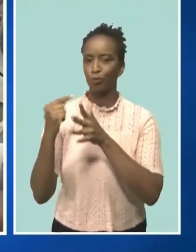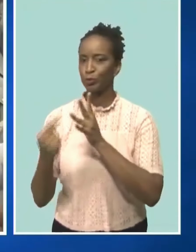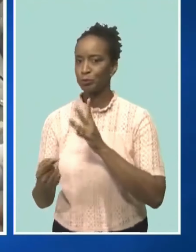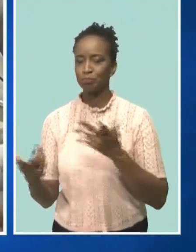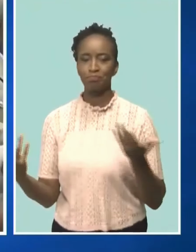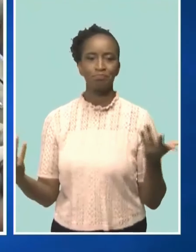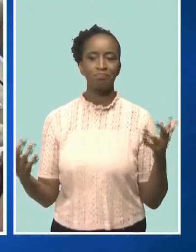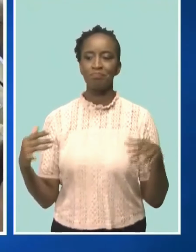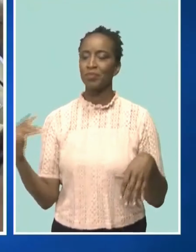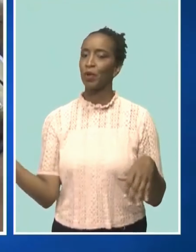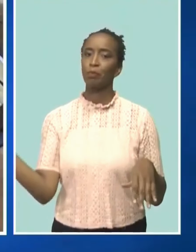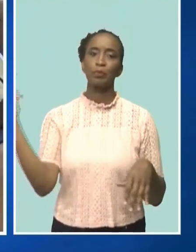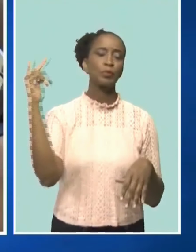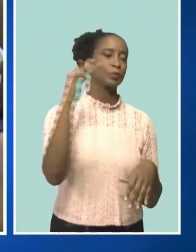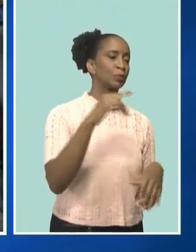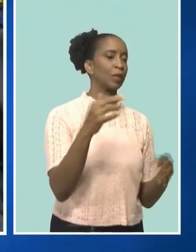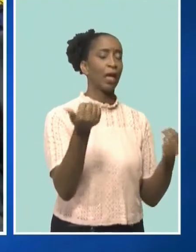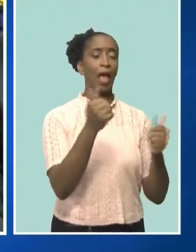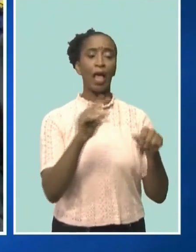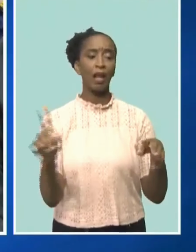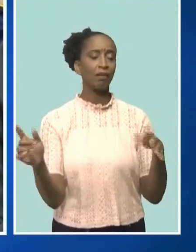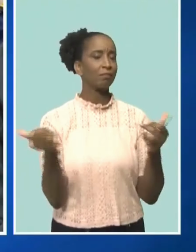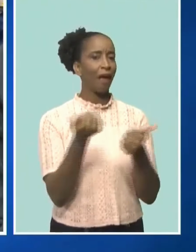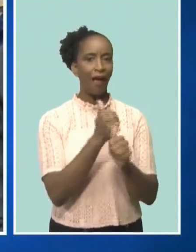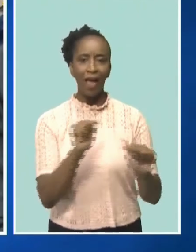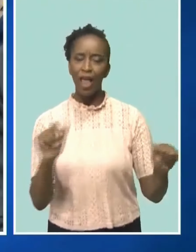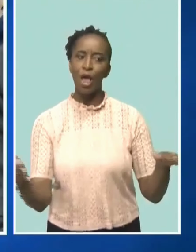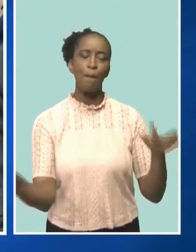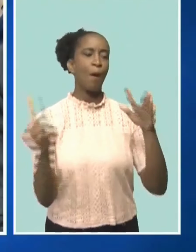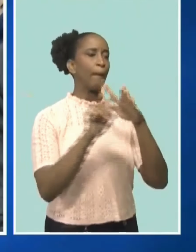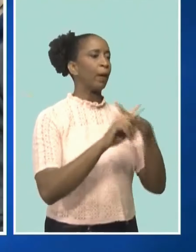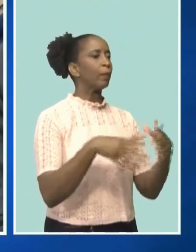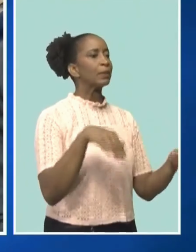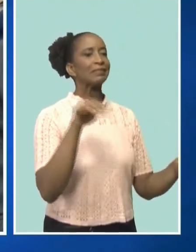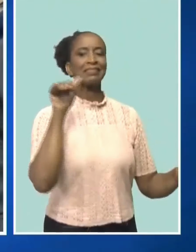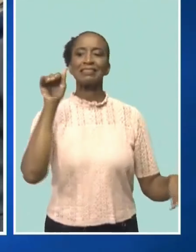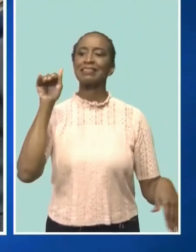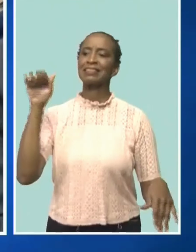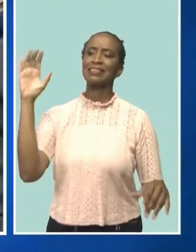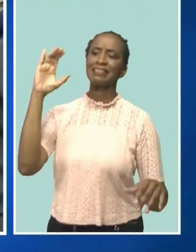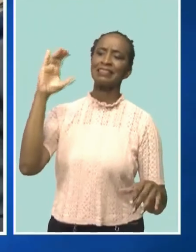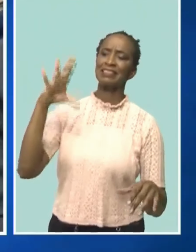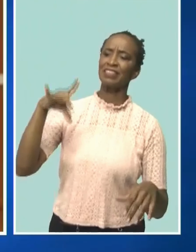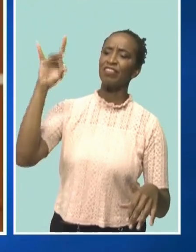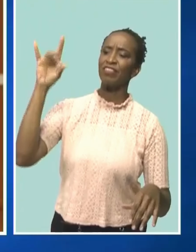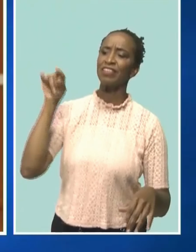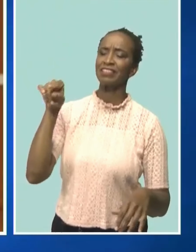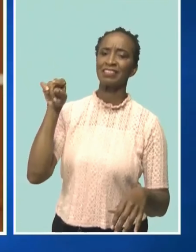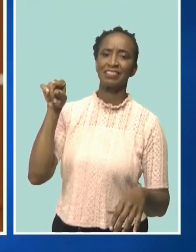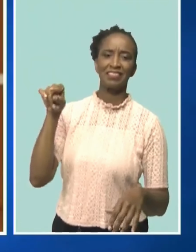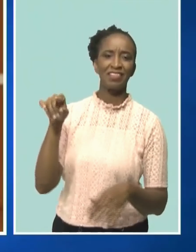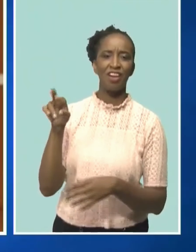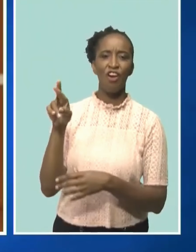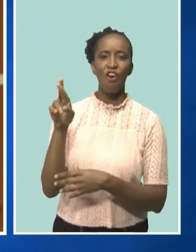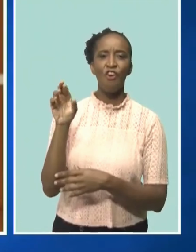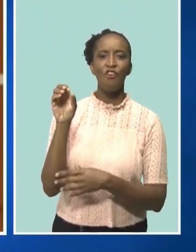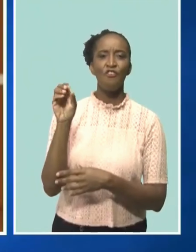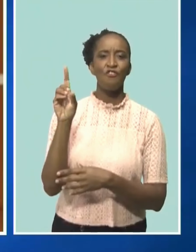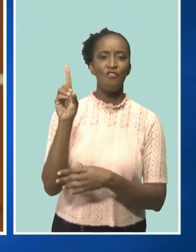Rodney. Because we know, or we knew, that Rodney would get it